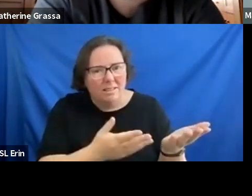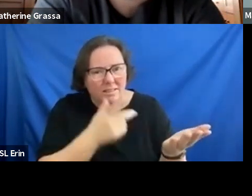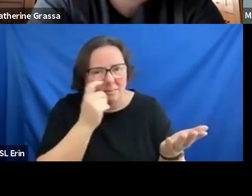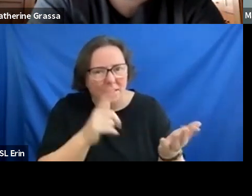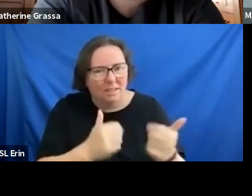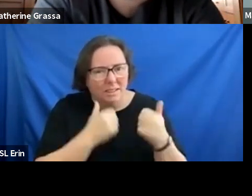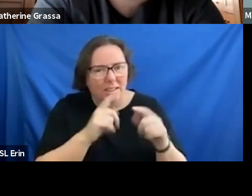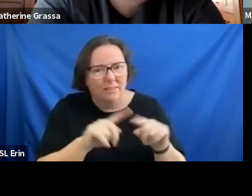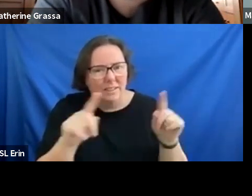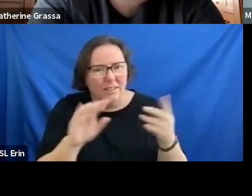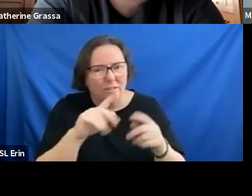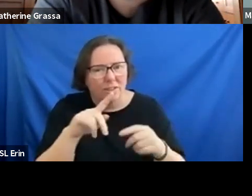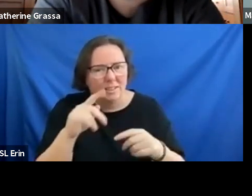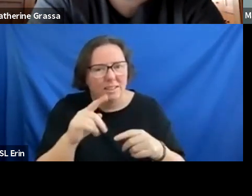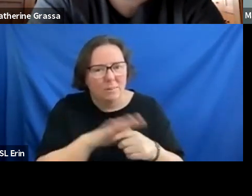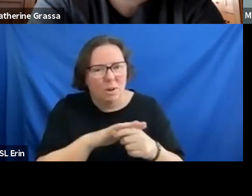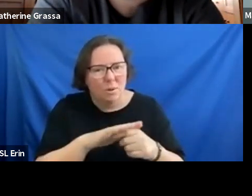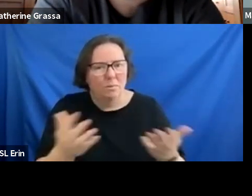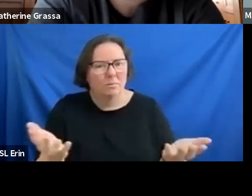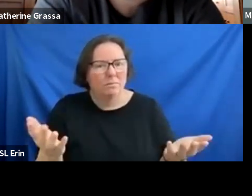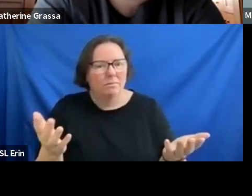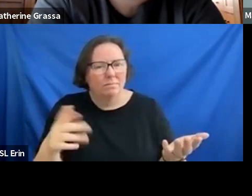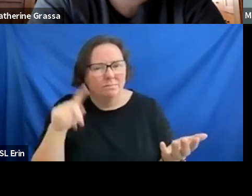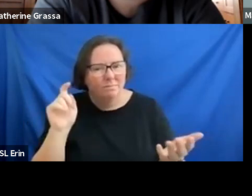in the zip code, different zip code.